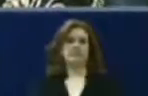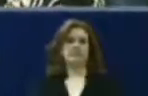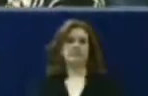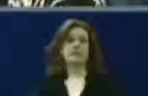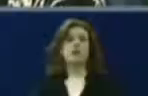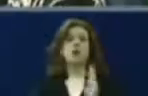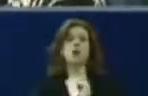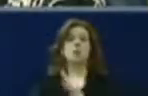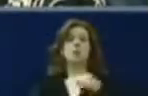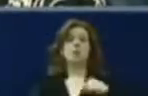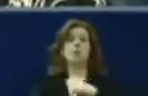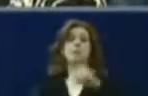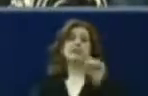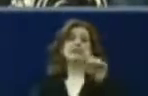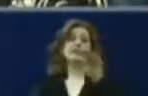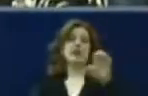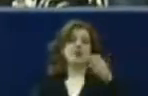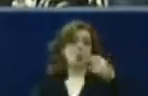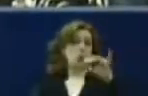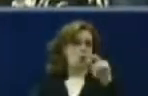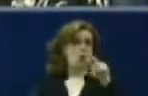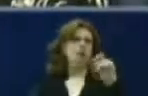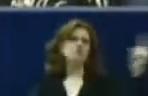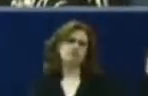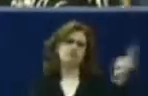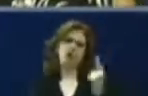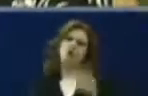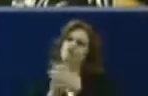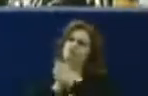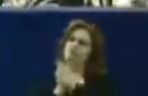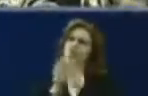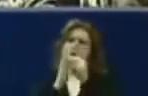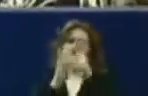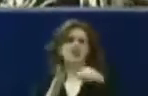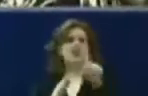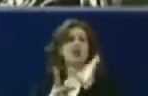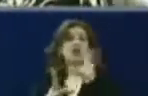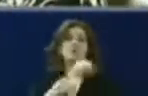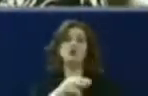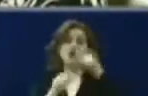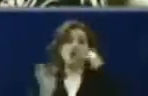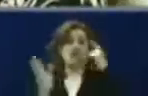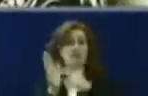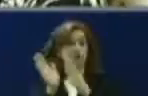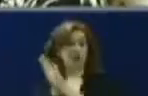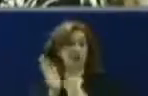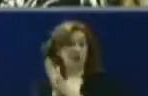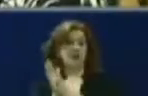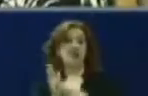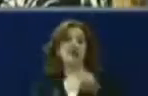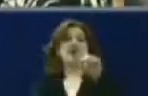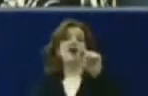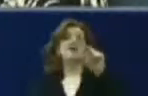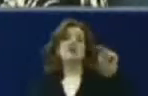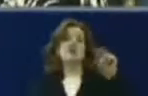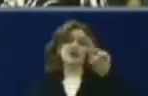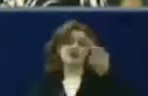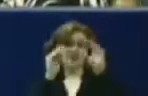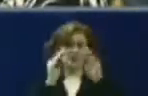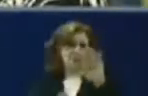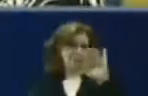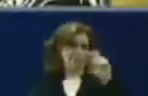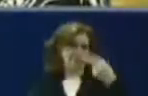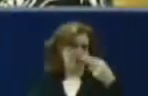Board Member Stephanie Horn, please come forward to congratulate the students. Joining in the recognition are Dunn teacher Beth Watkins and